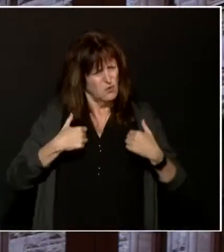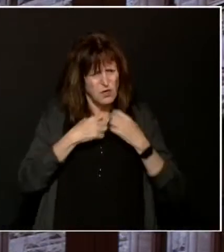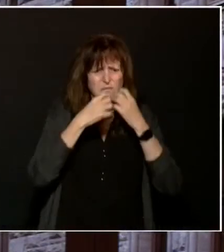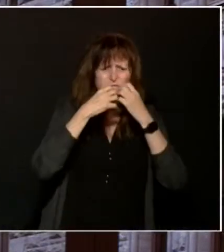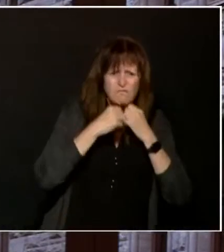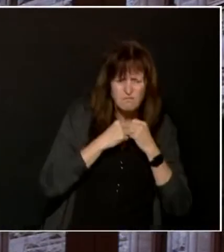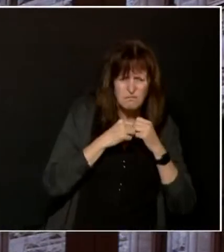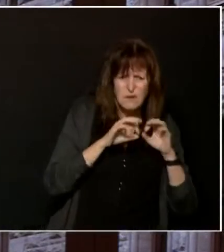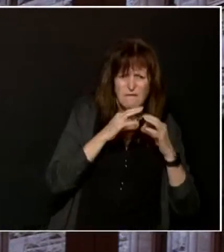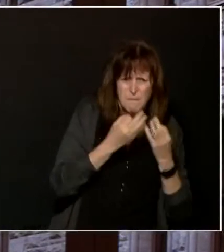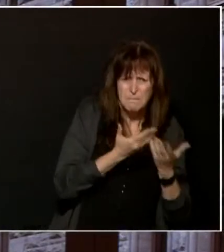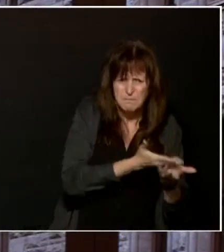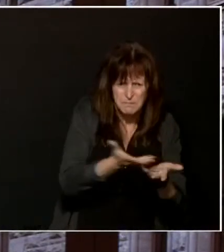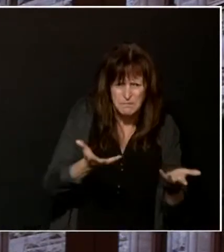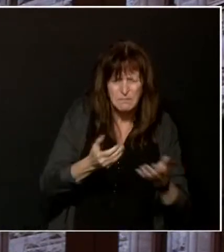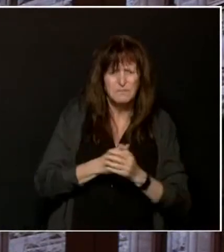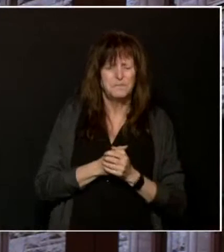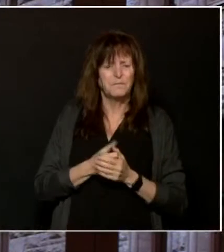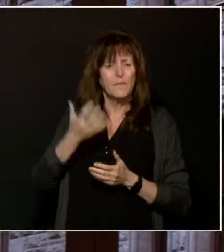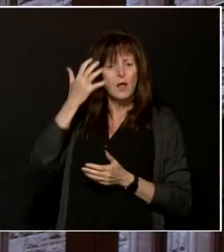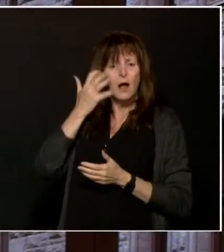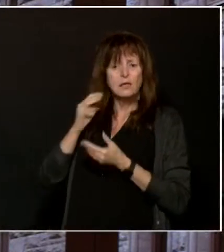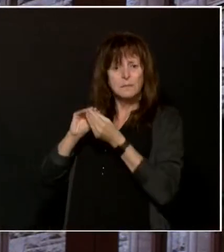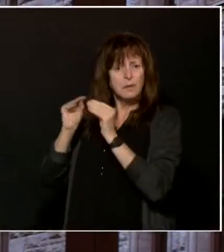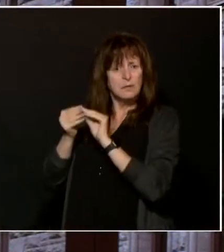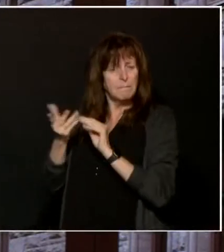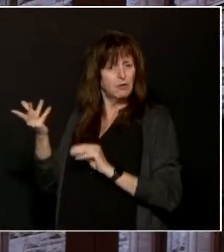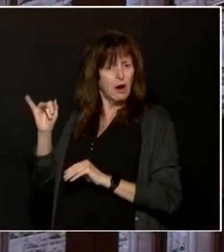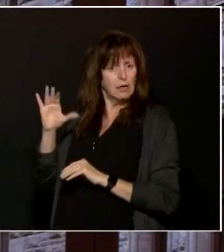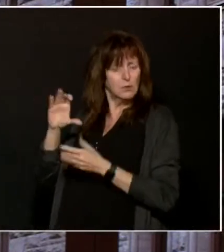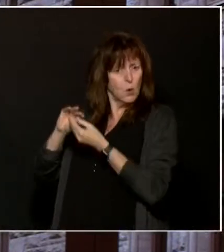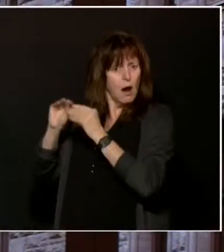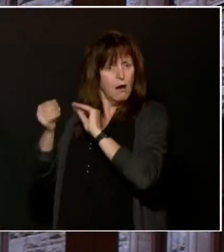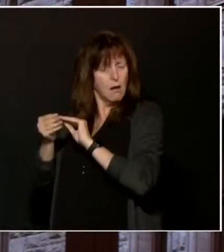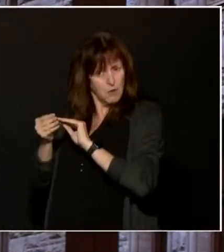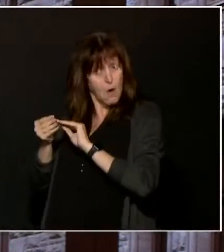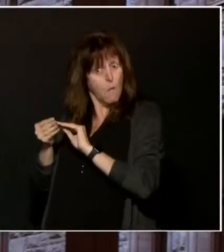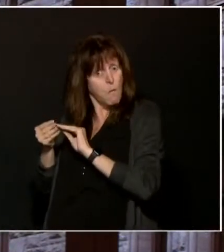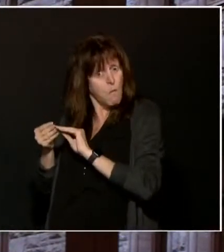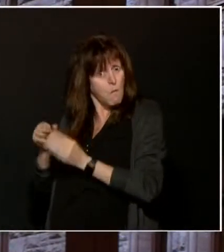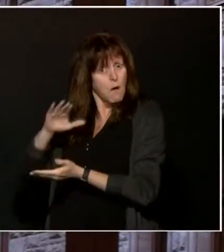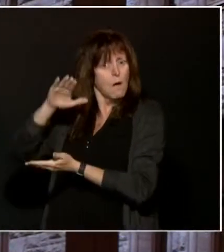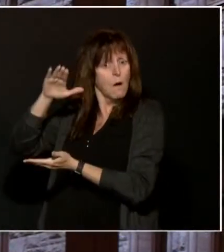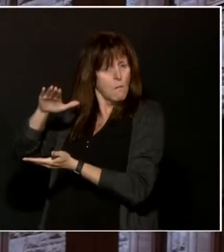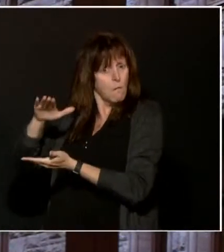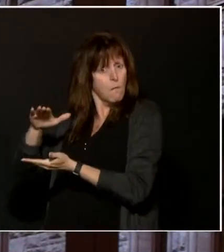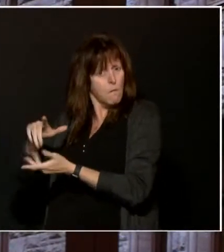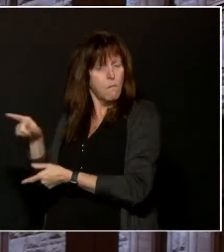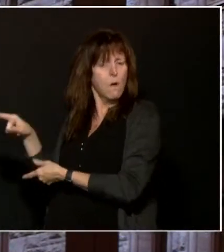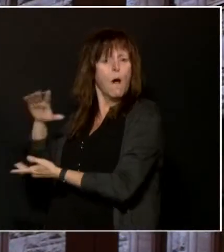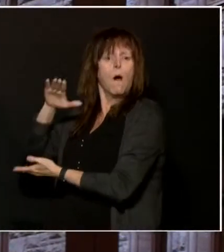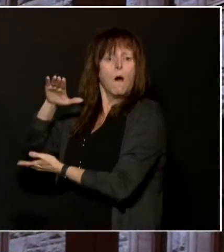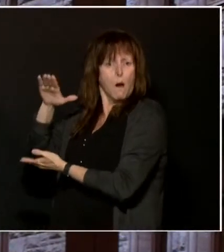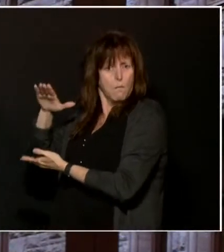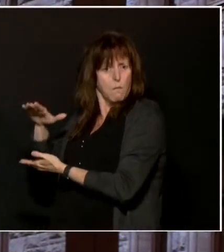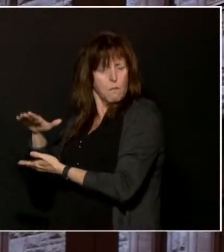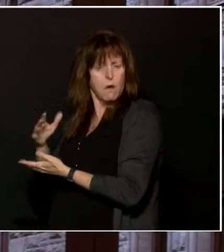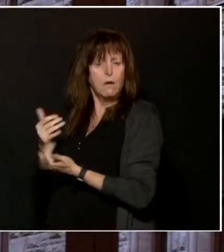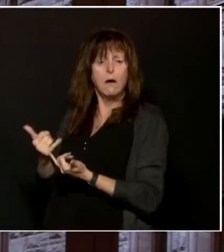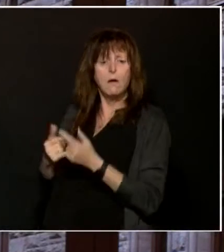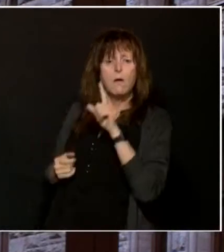Hospitalizations in ICU. We continue to see improvements in these numbers as well. Today, there are 1,072 people in